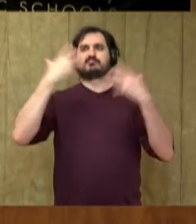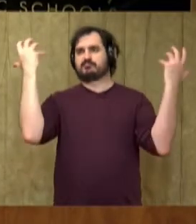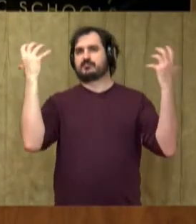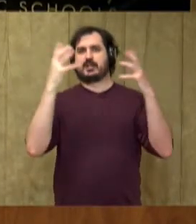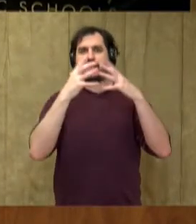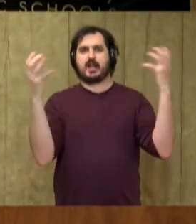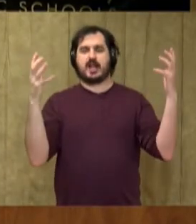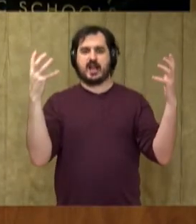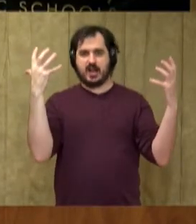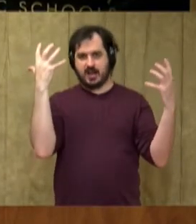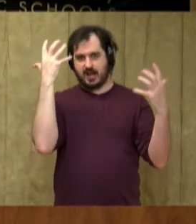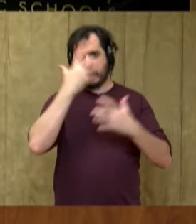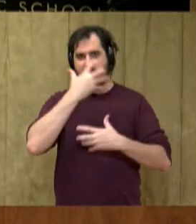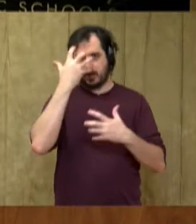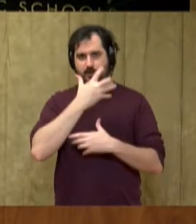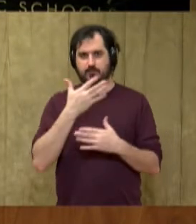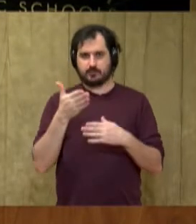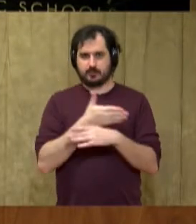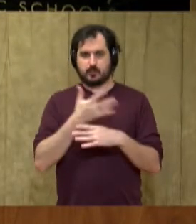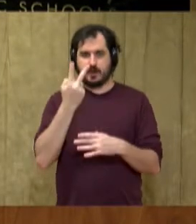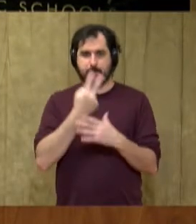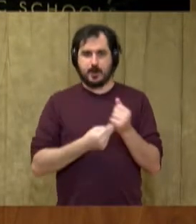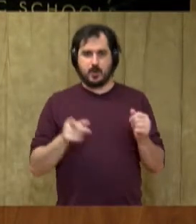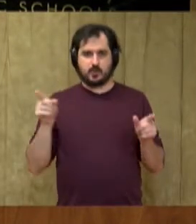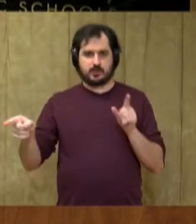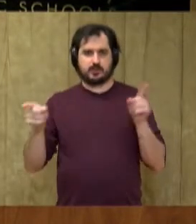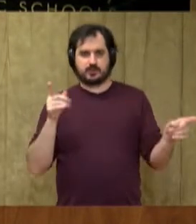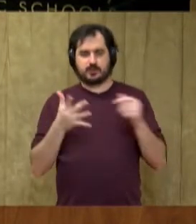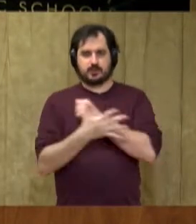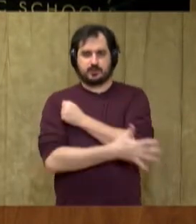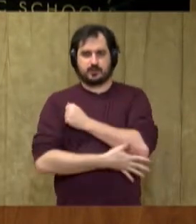first-hand or a second-hand account? And how did you know